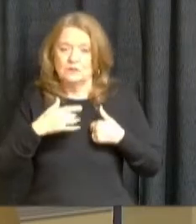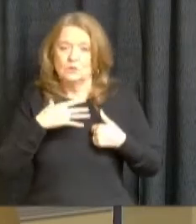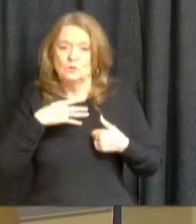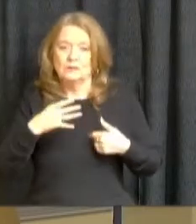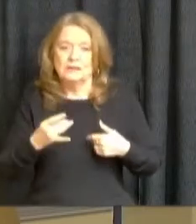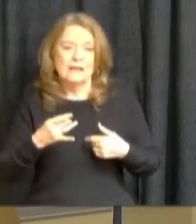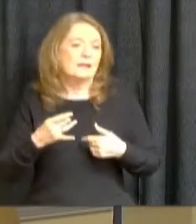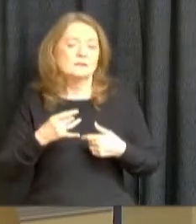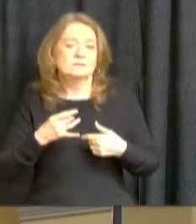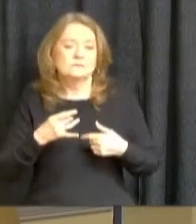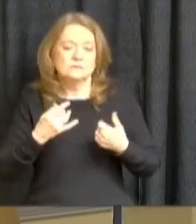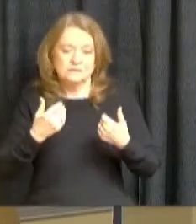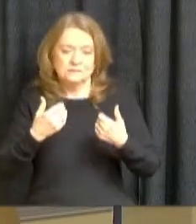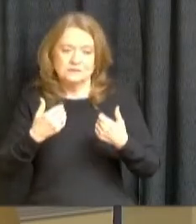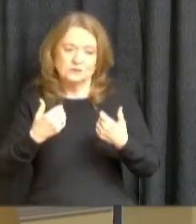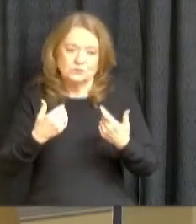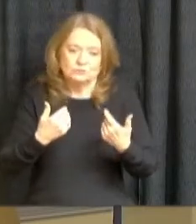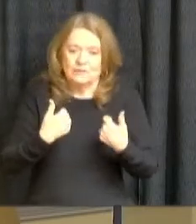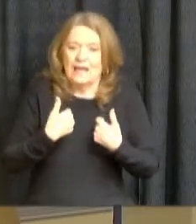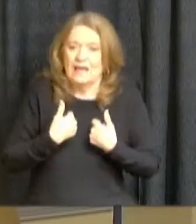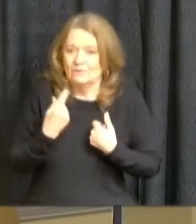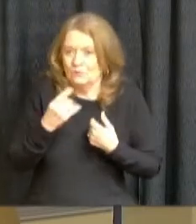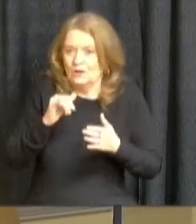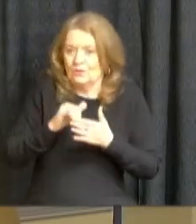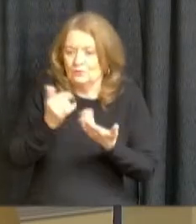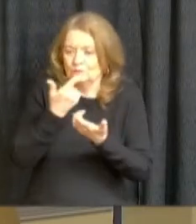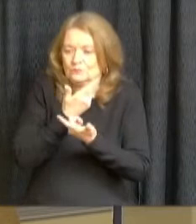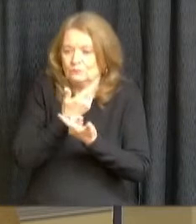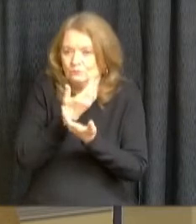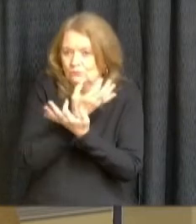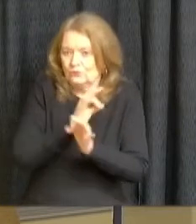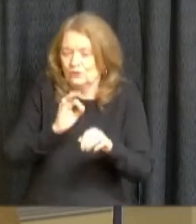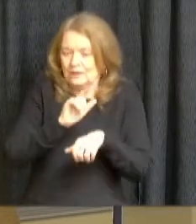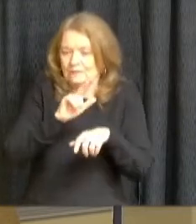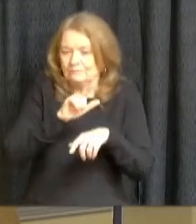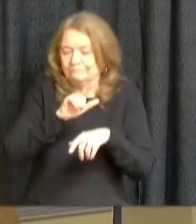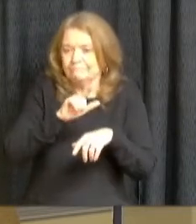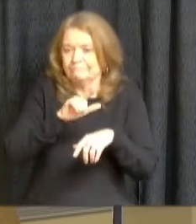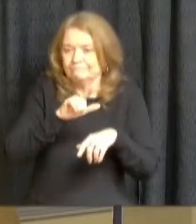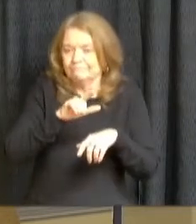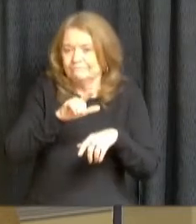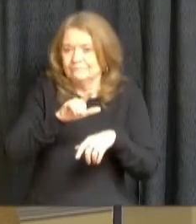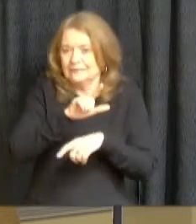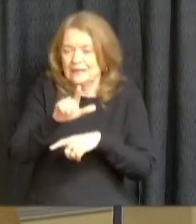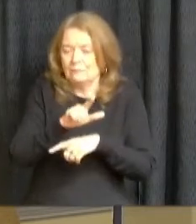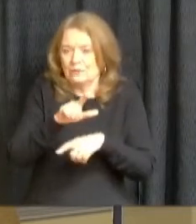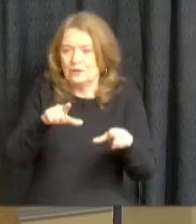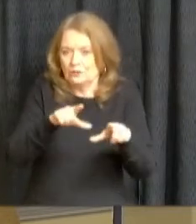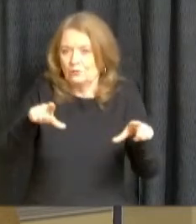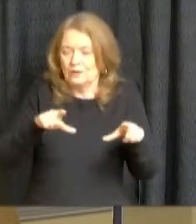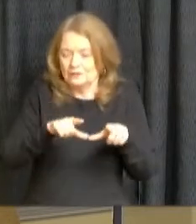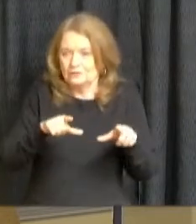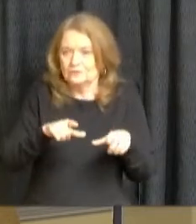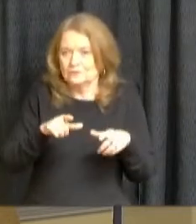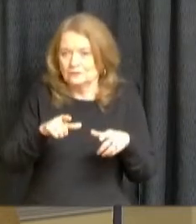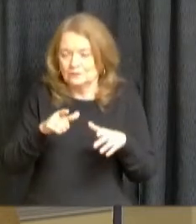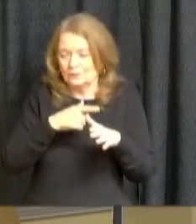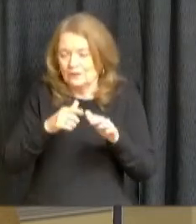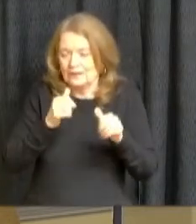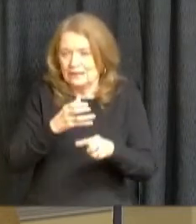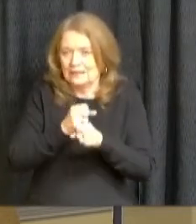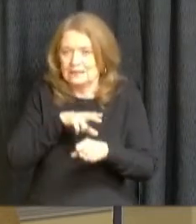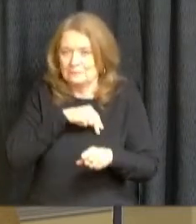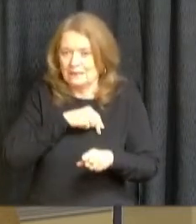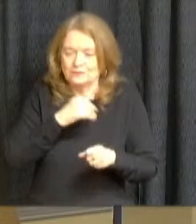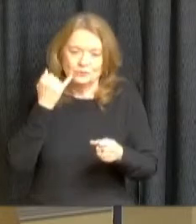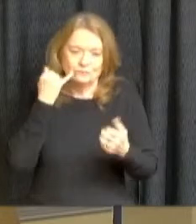like to be a steward to one of the libraries. He needs to put it up before the end of the month so that he can get his badge. So if